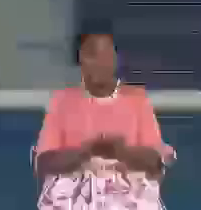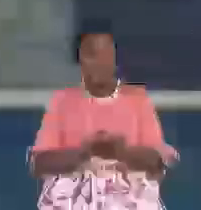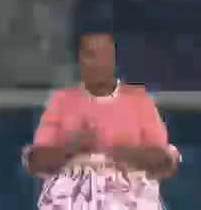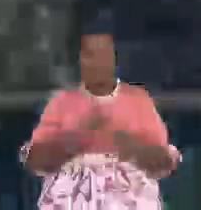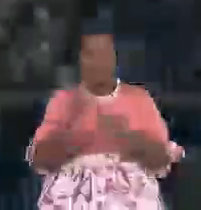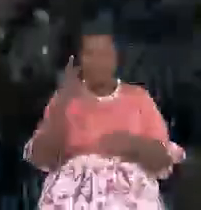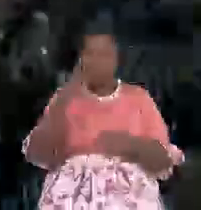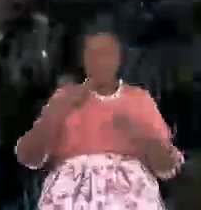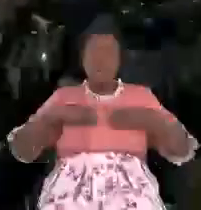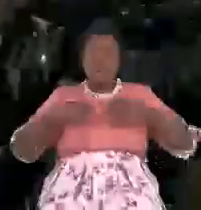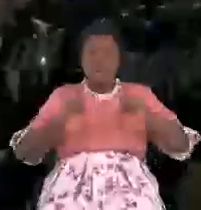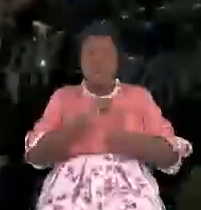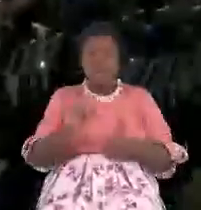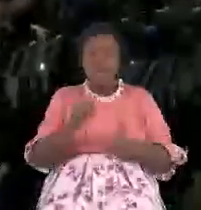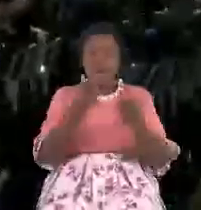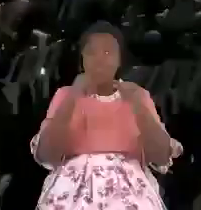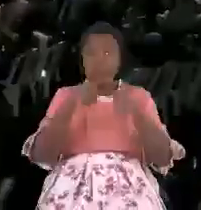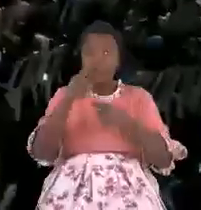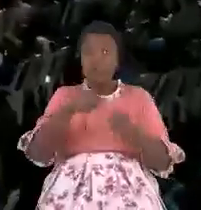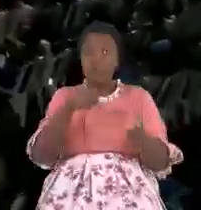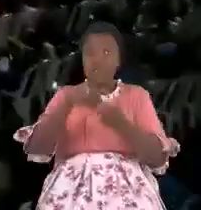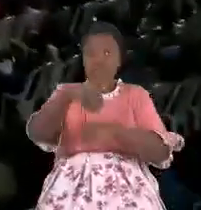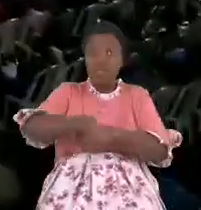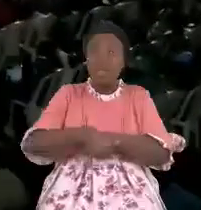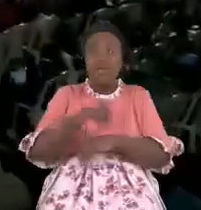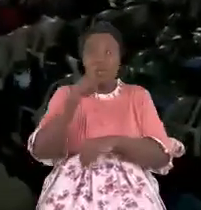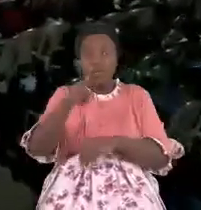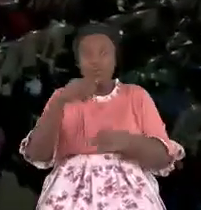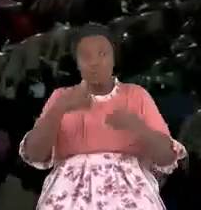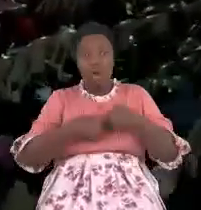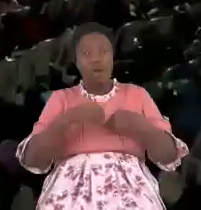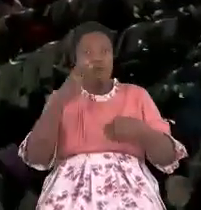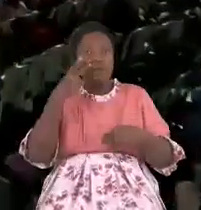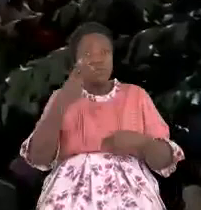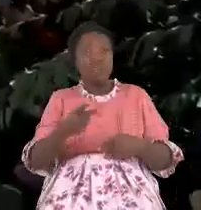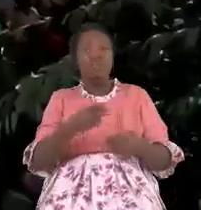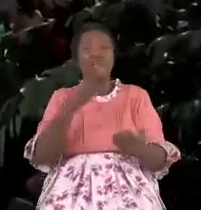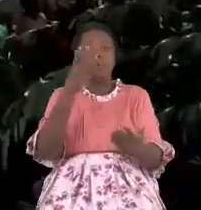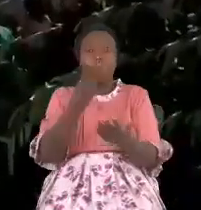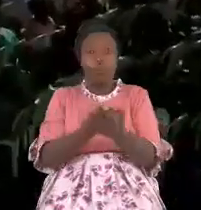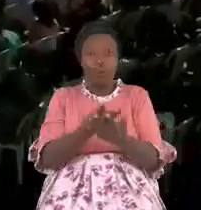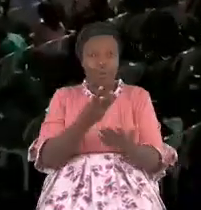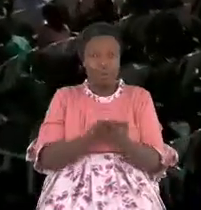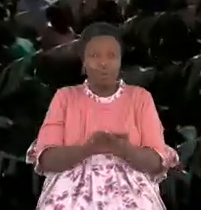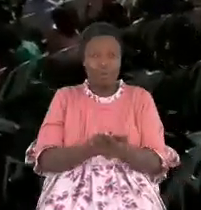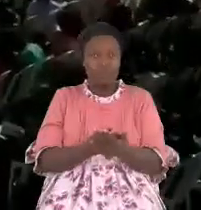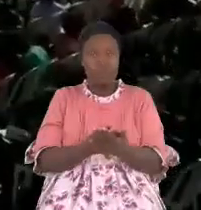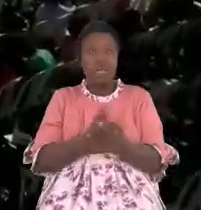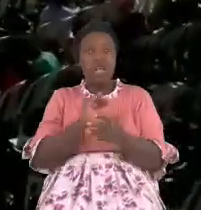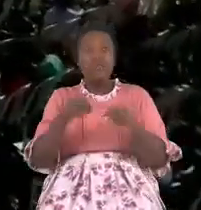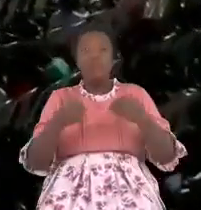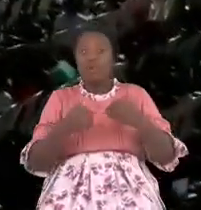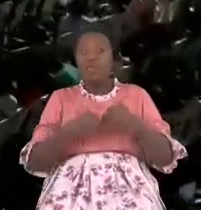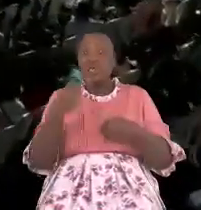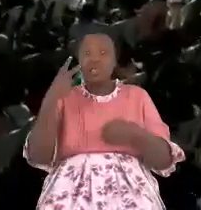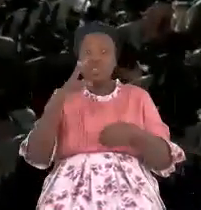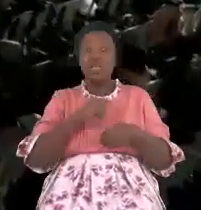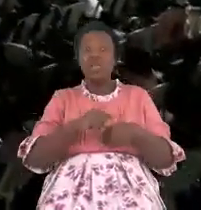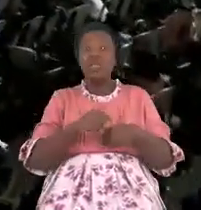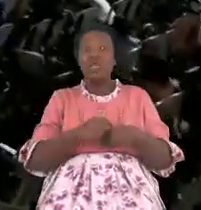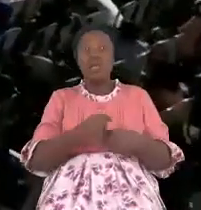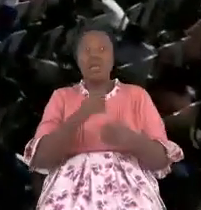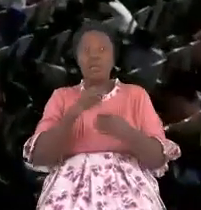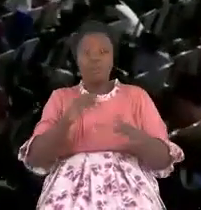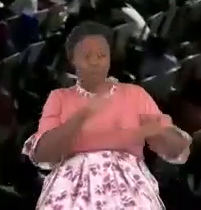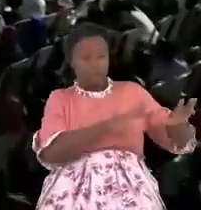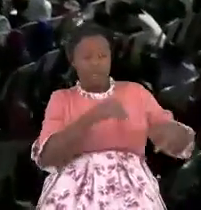healing coming to you tonight thou has seen well if you see the mercy of god the love of god is